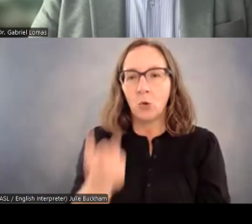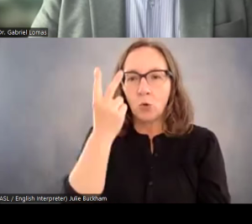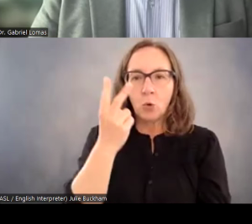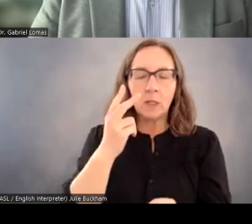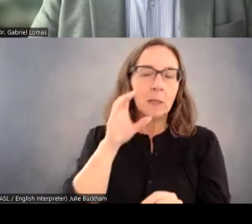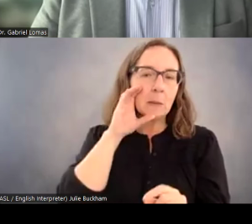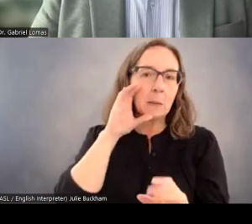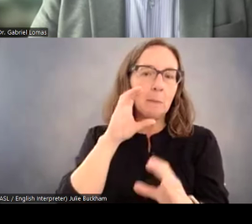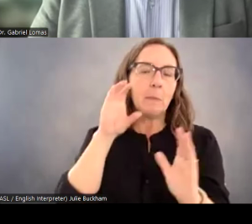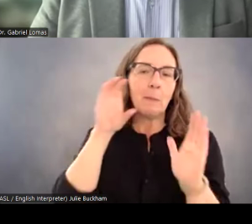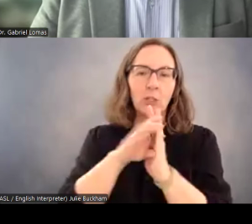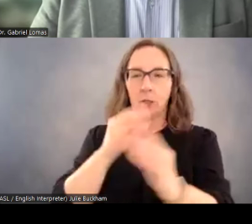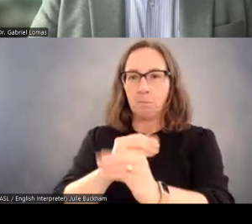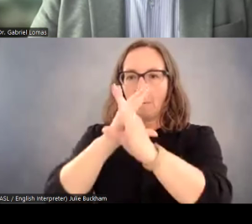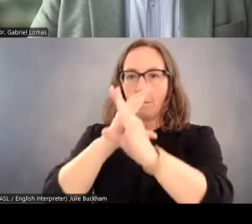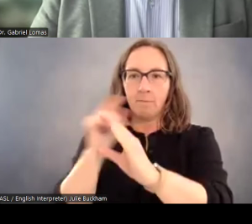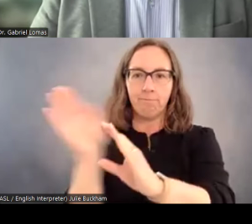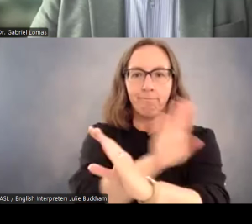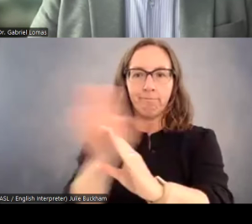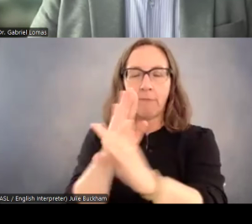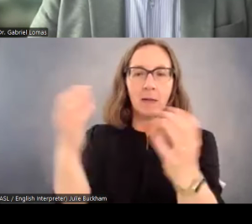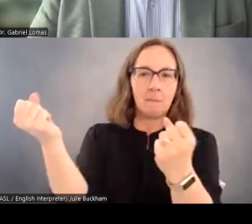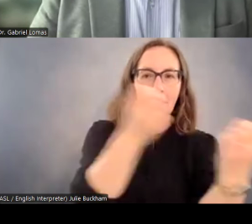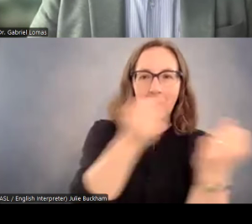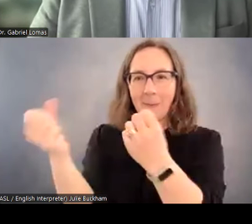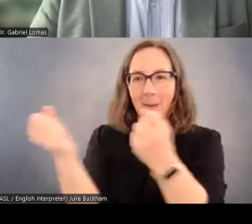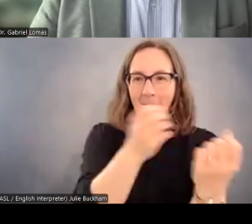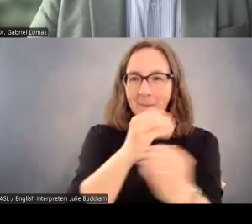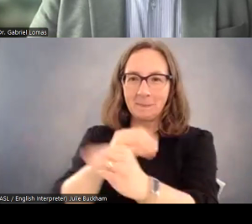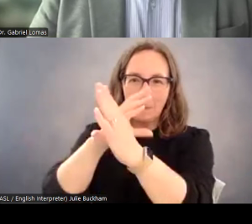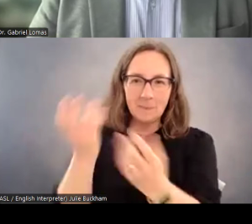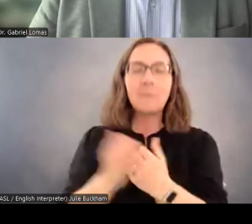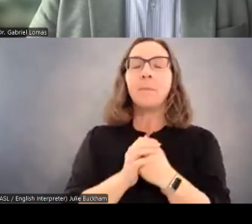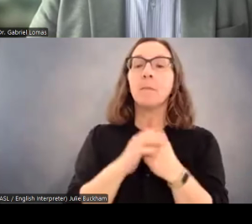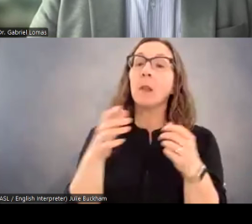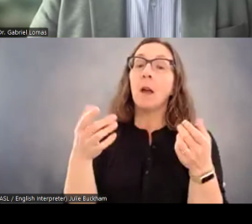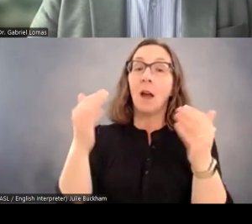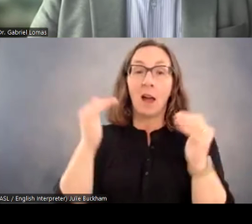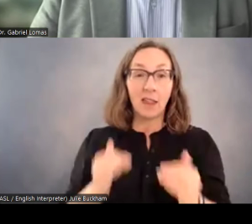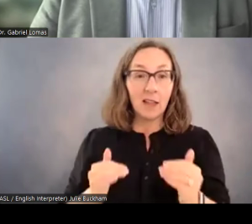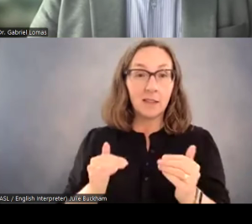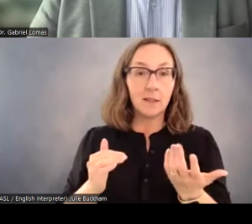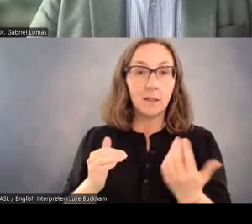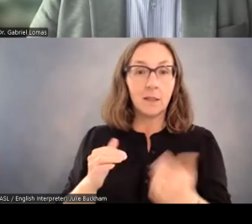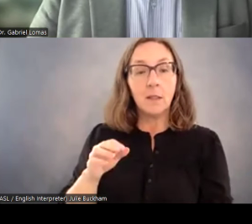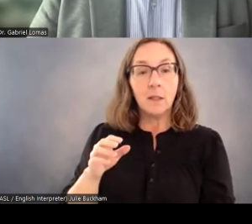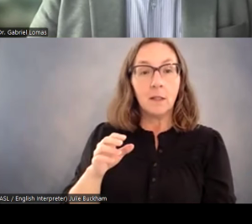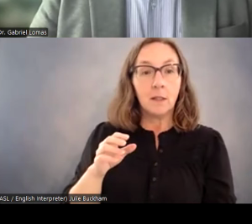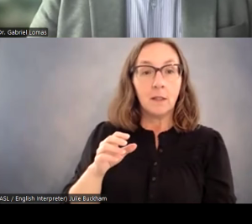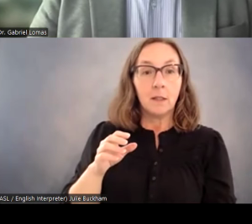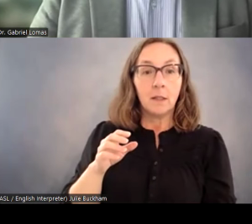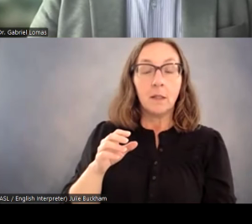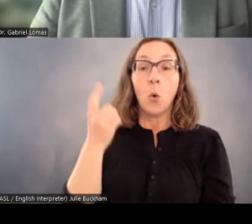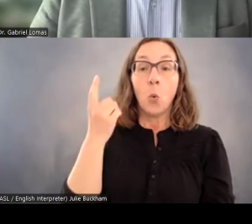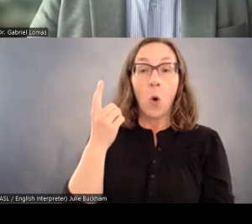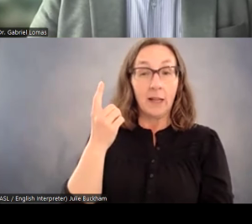forth, communicating. And then we have what was already indicated, video relay service. Now, one service